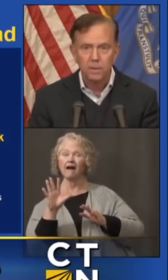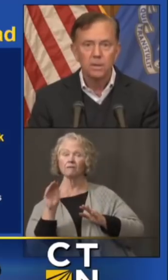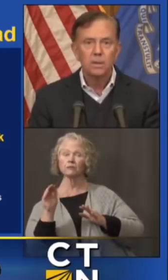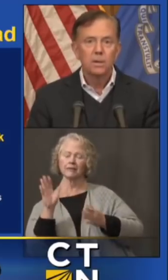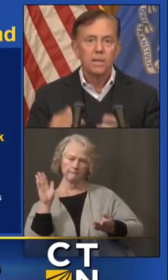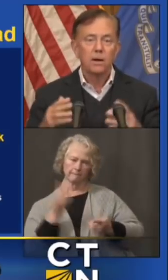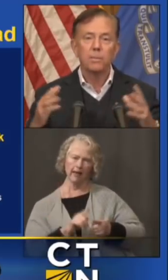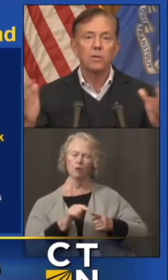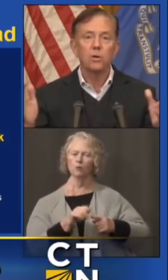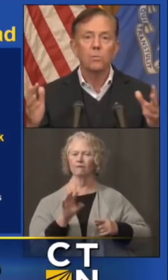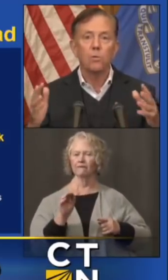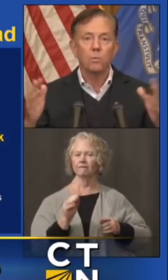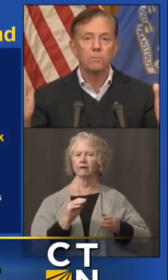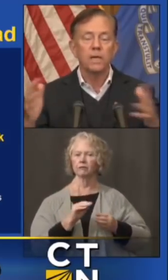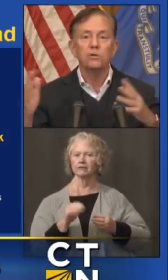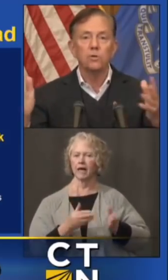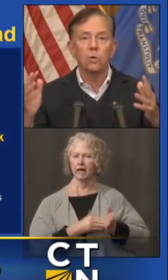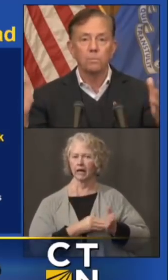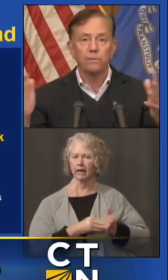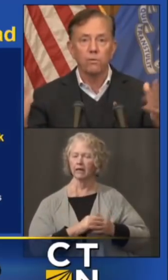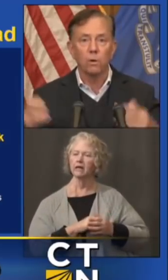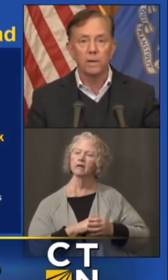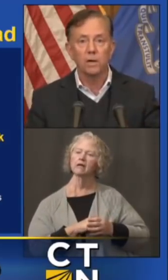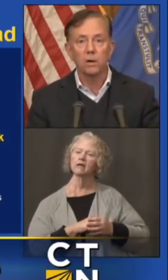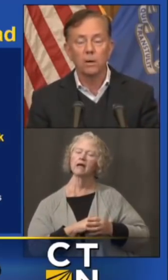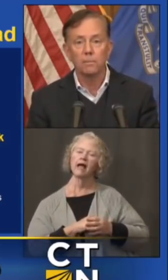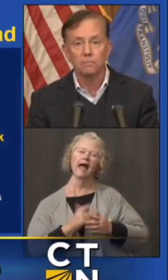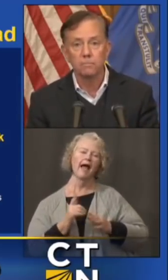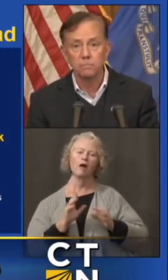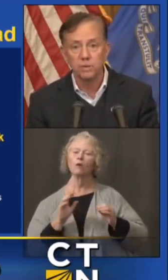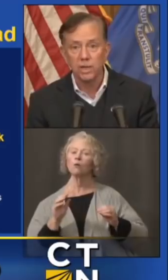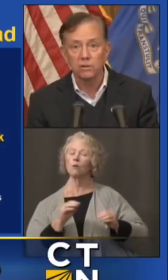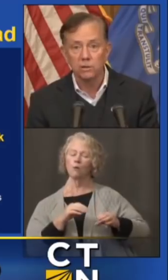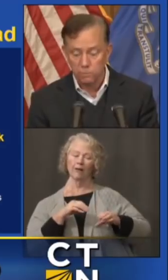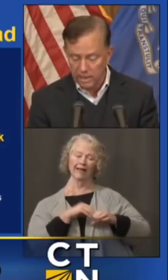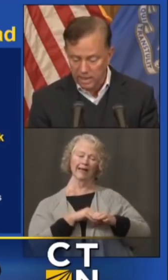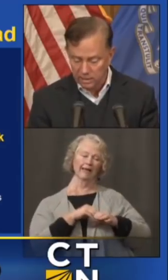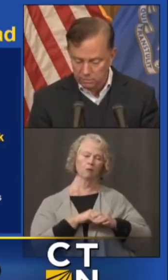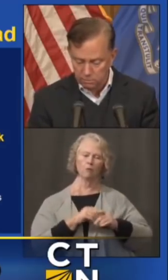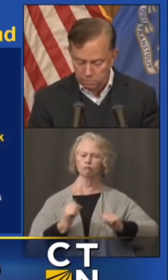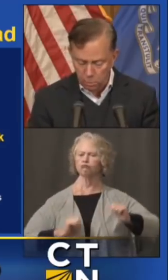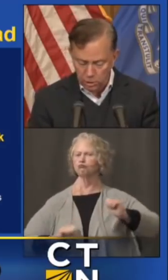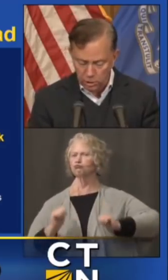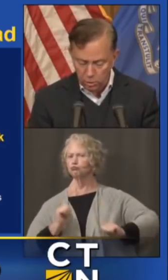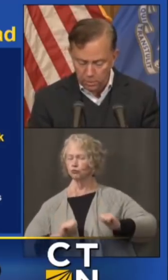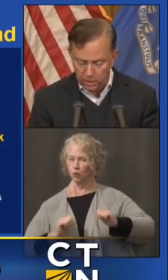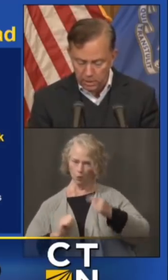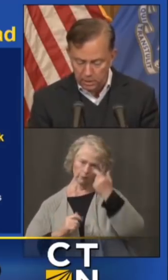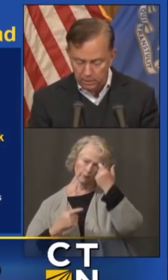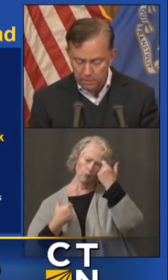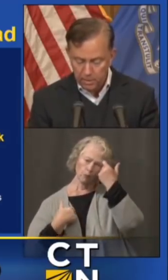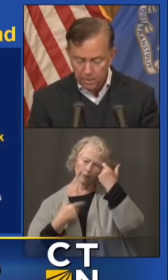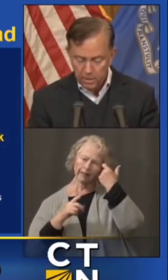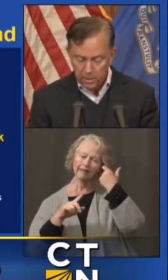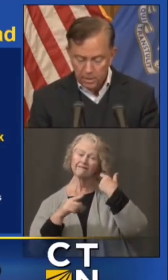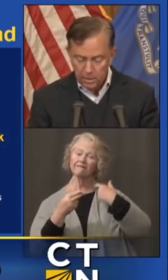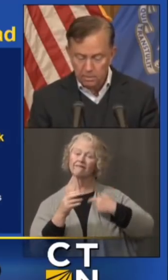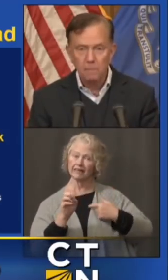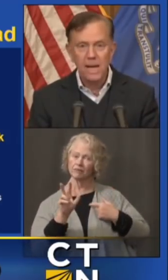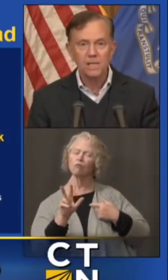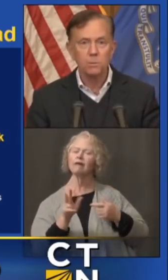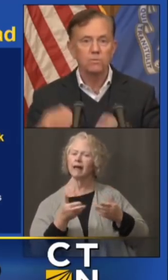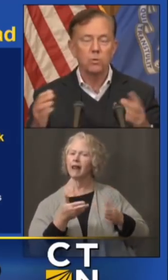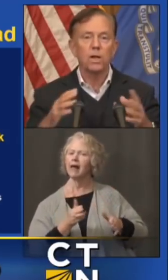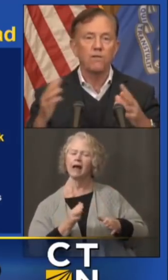That would mean no more indoor performing centers. We had a partial opening there.